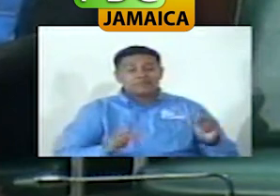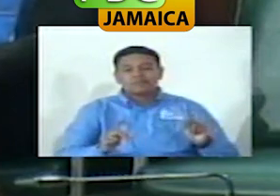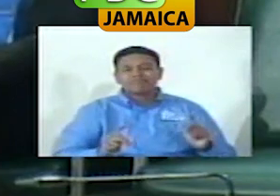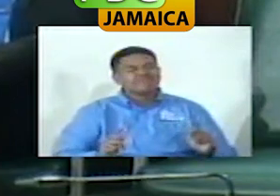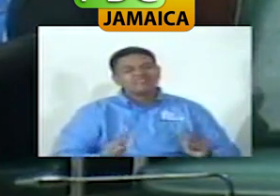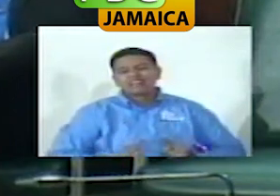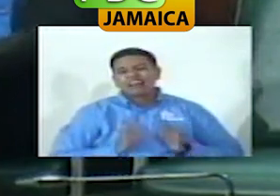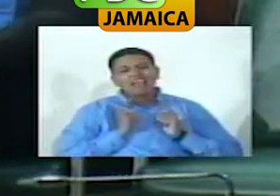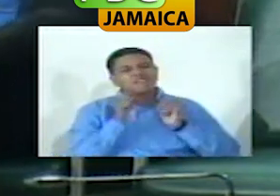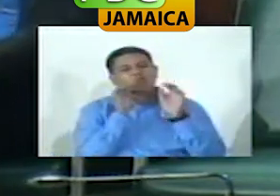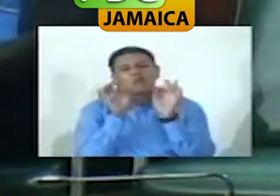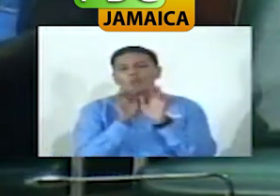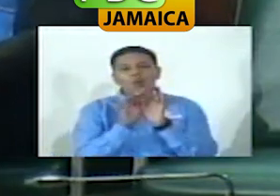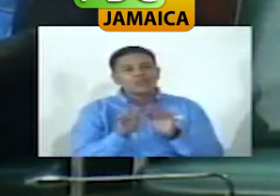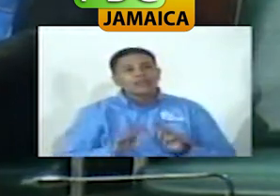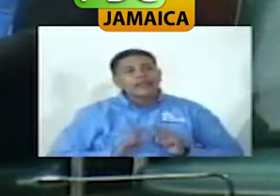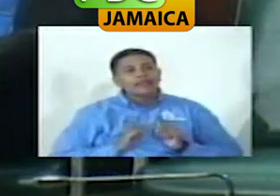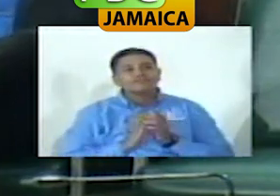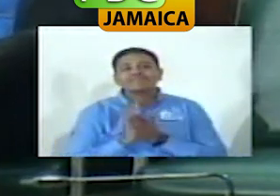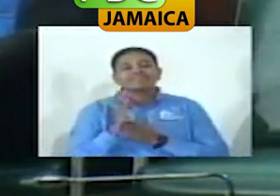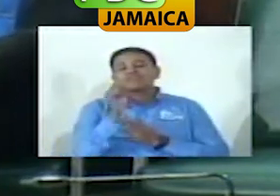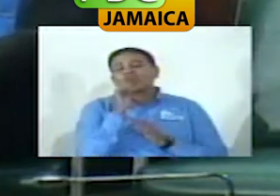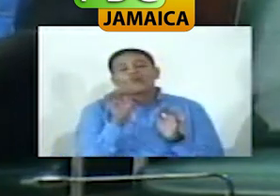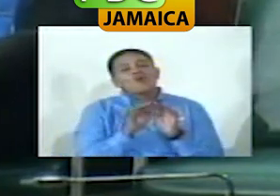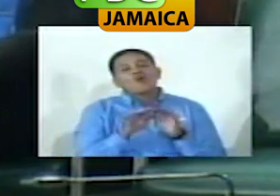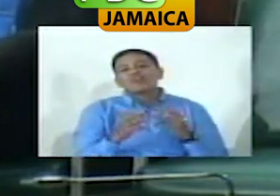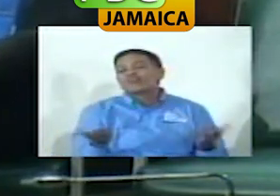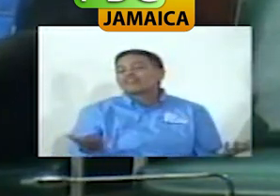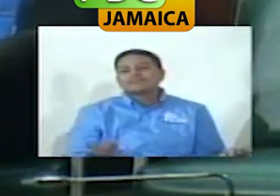not worth living. And